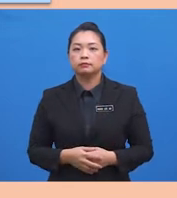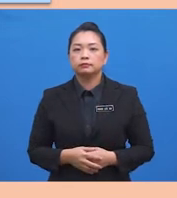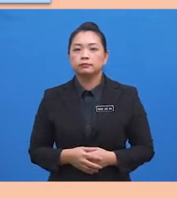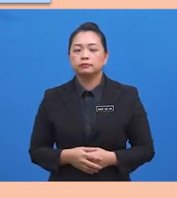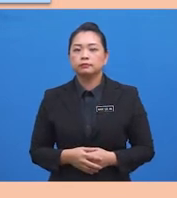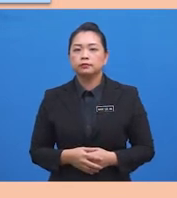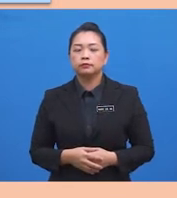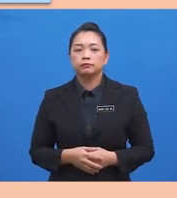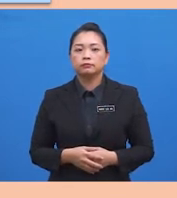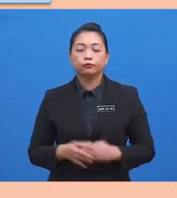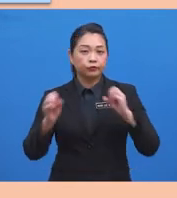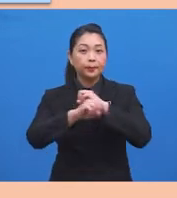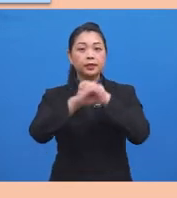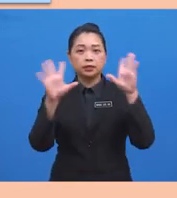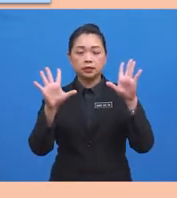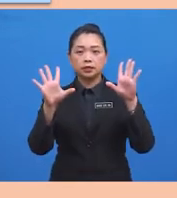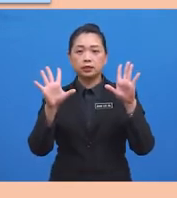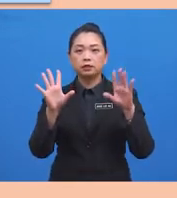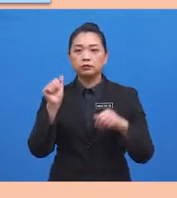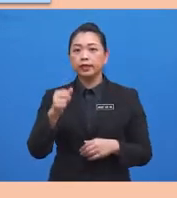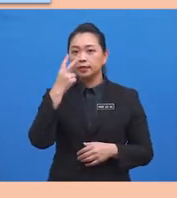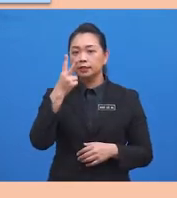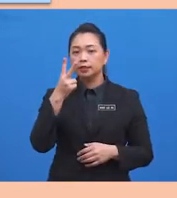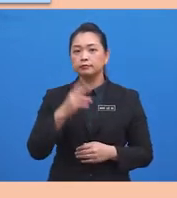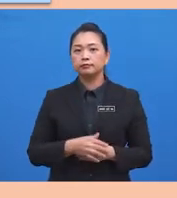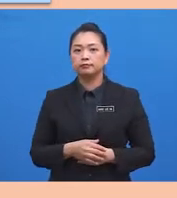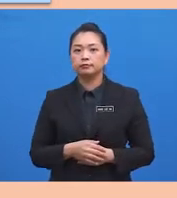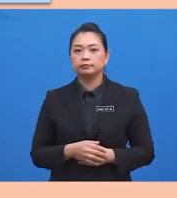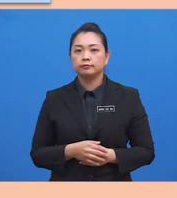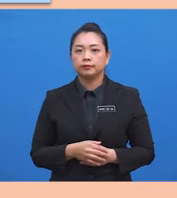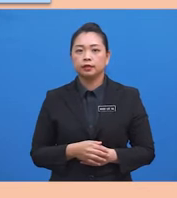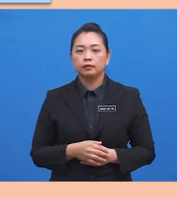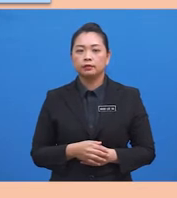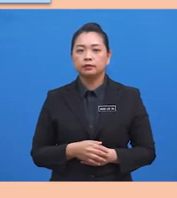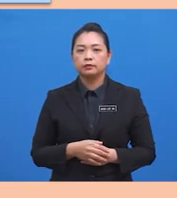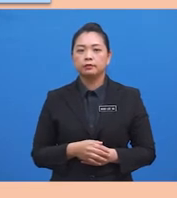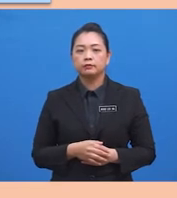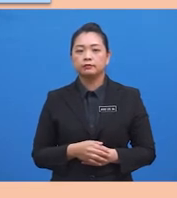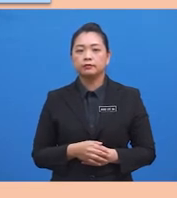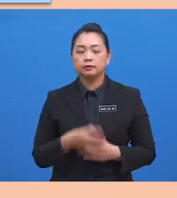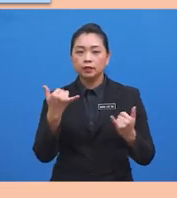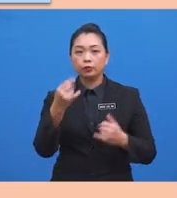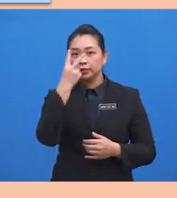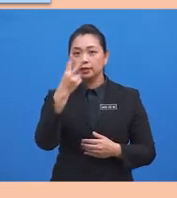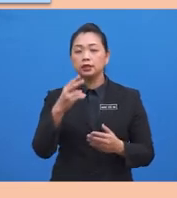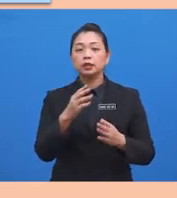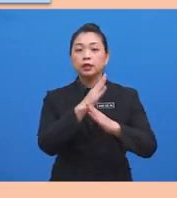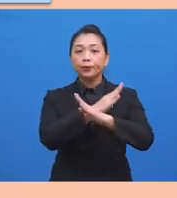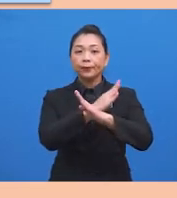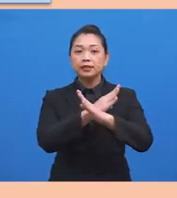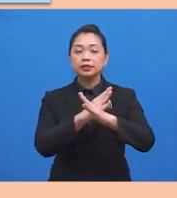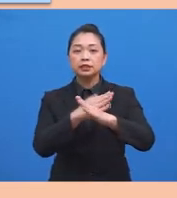So obviously, hip-hop is spreading, alright? Then when you read phrases like protested against